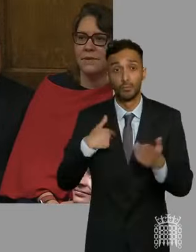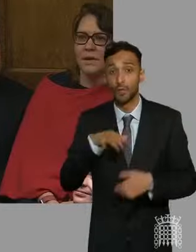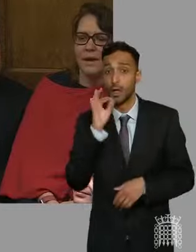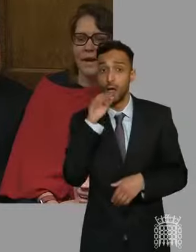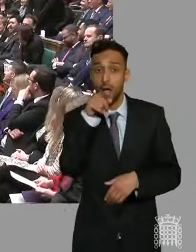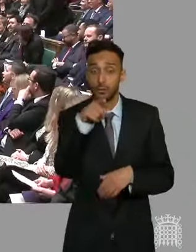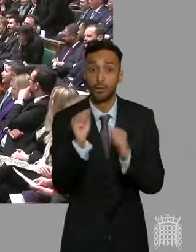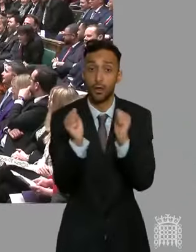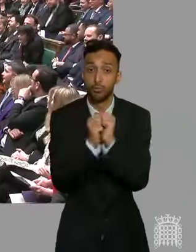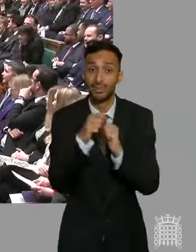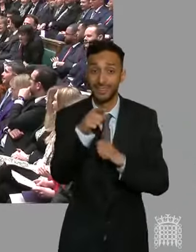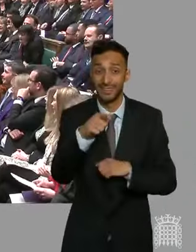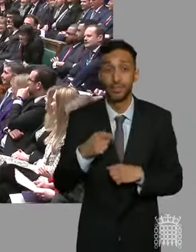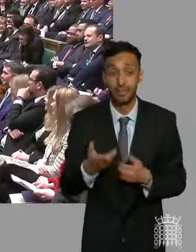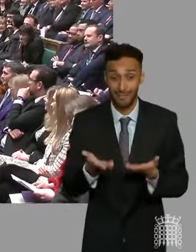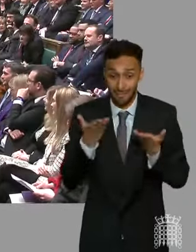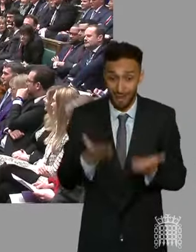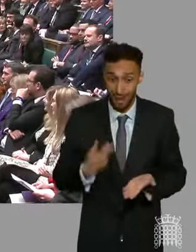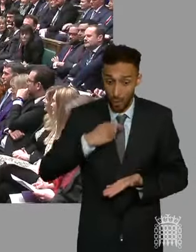next generation?